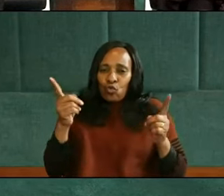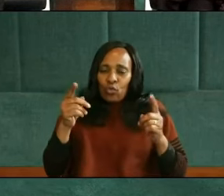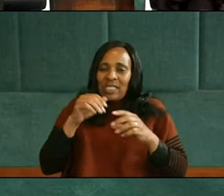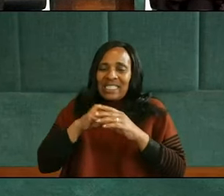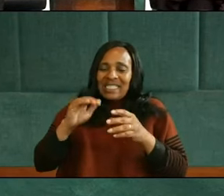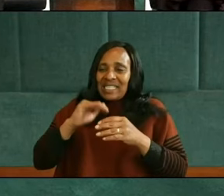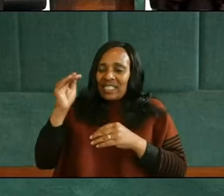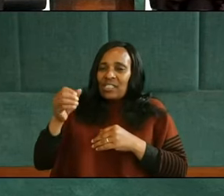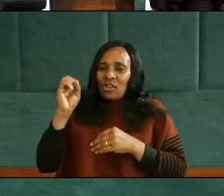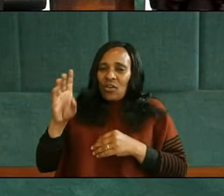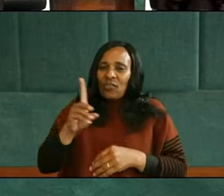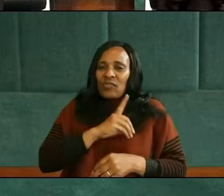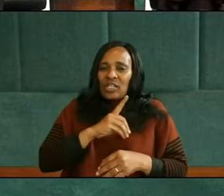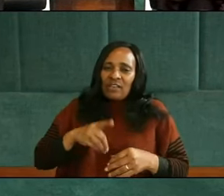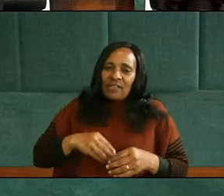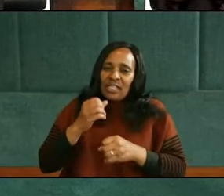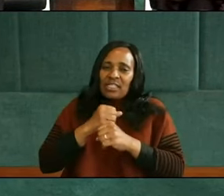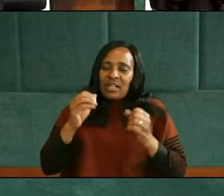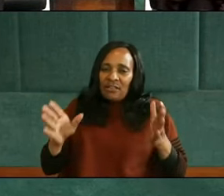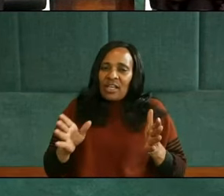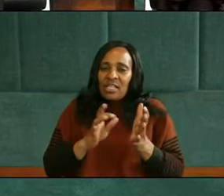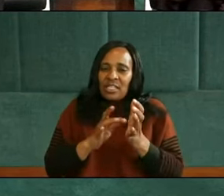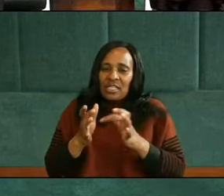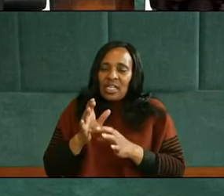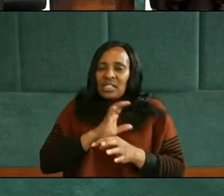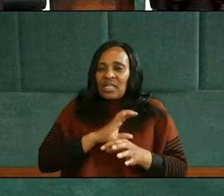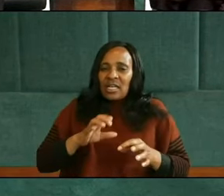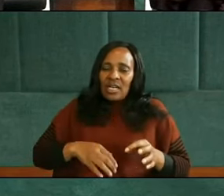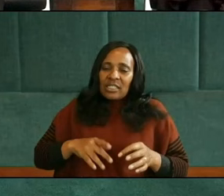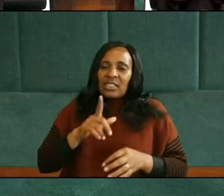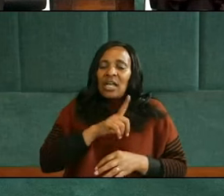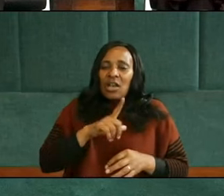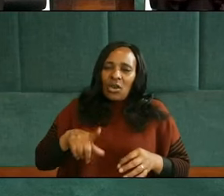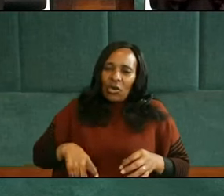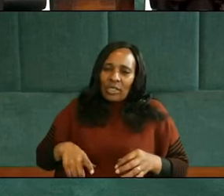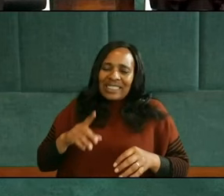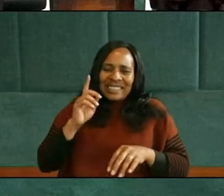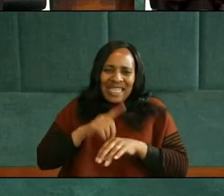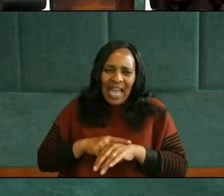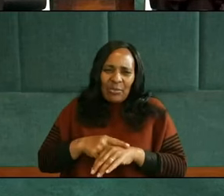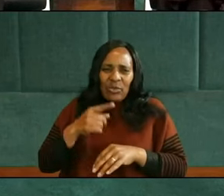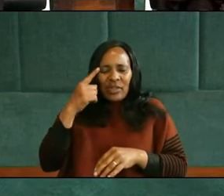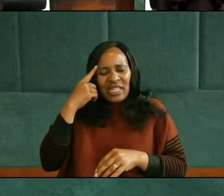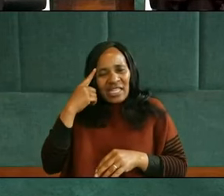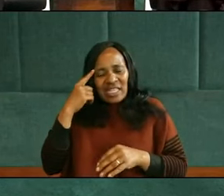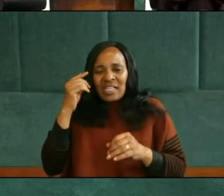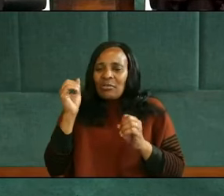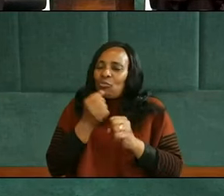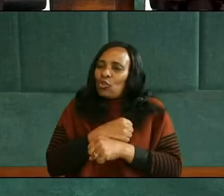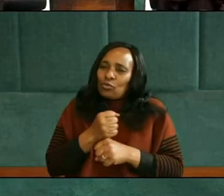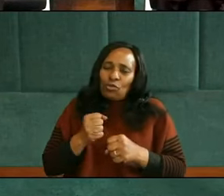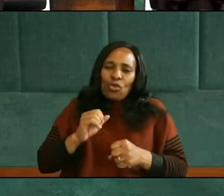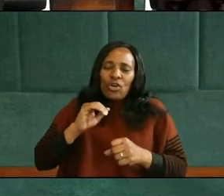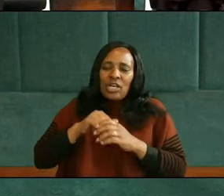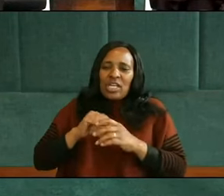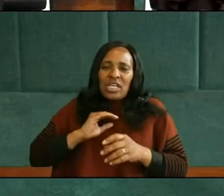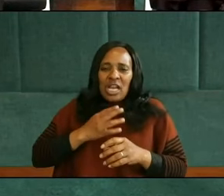of David a Savior, which is Christ the Lord. So at the time when we think it not, at the time when we are in